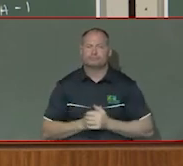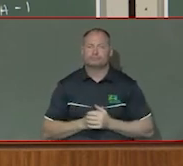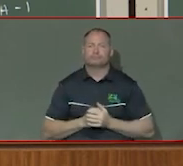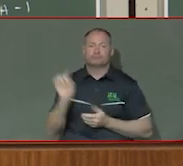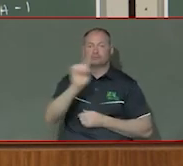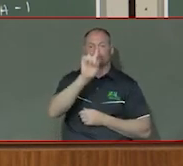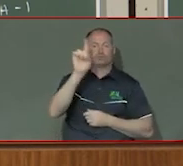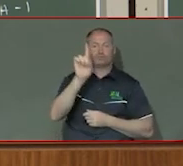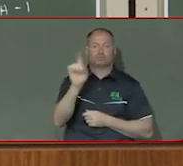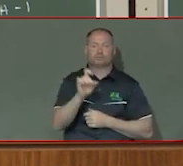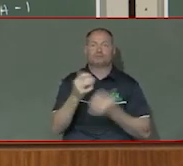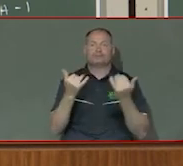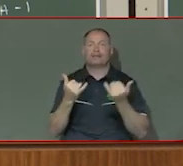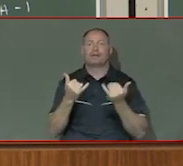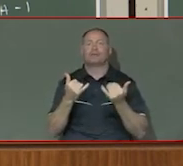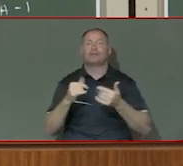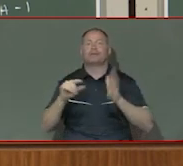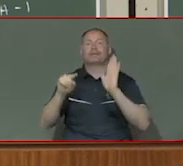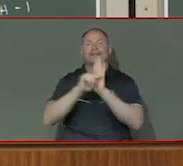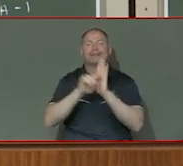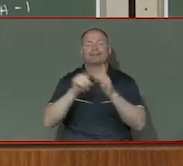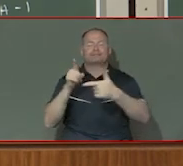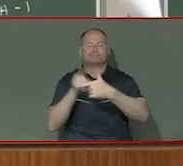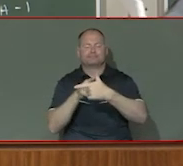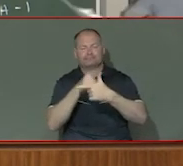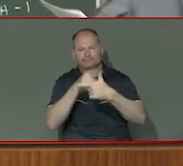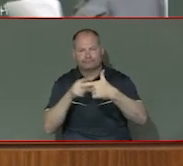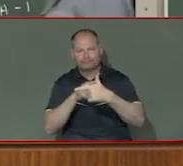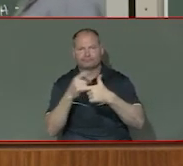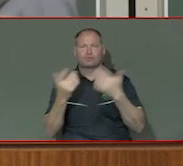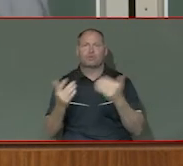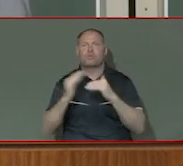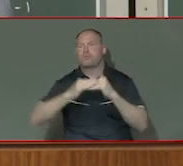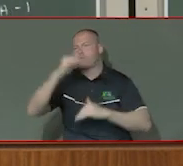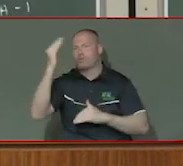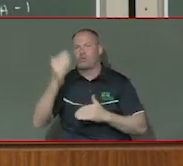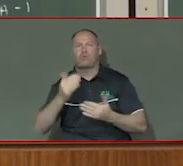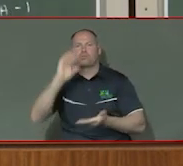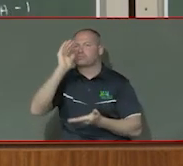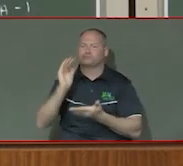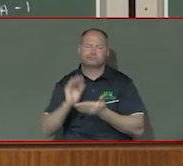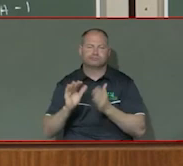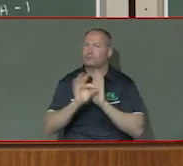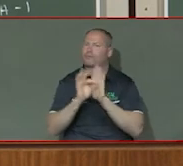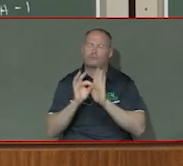use of negative angles, angles greater than 360, not a reduction formula.